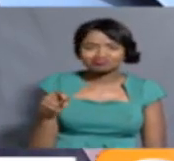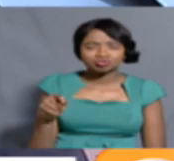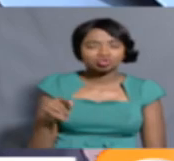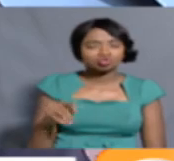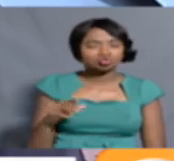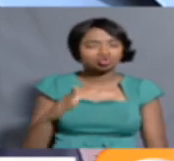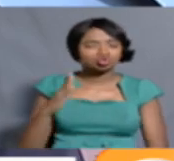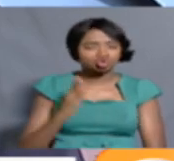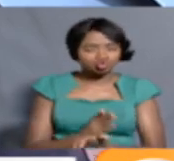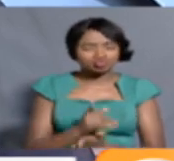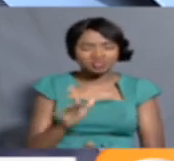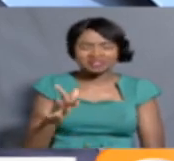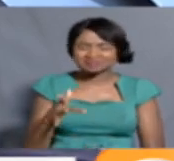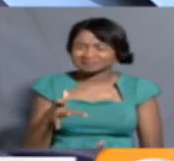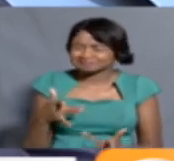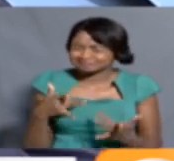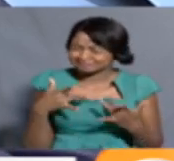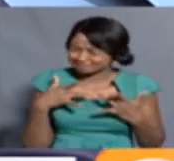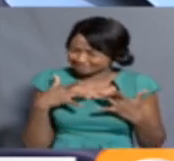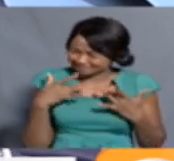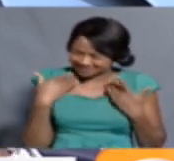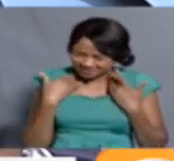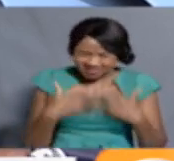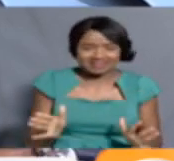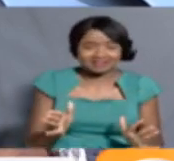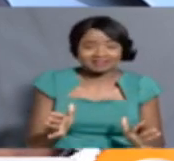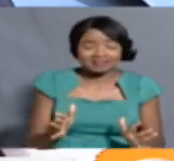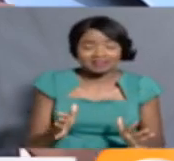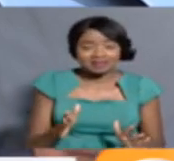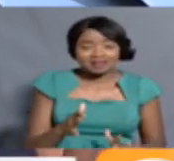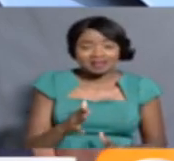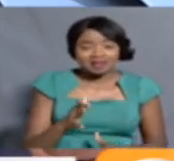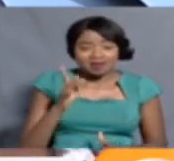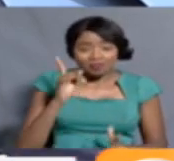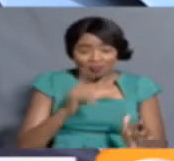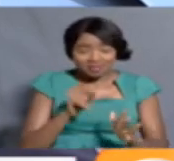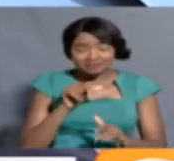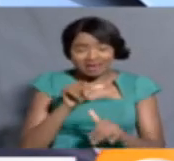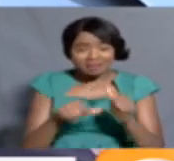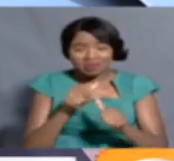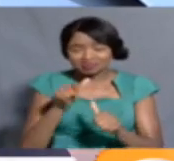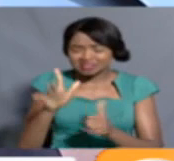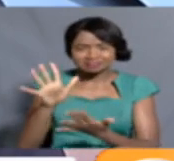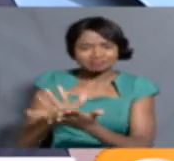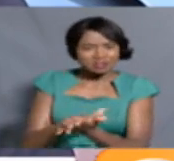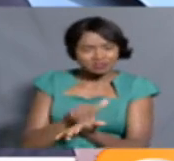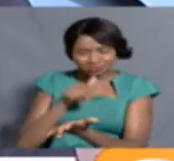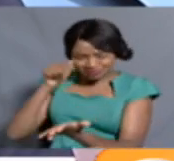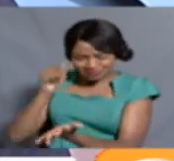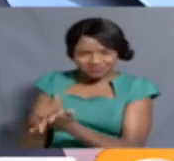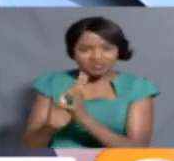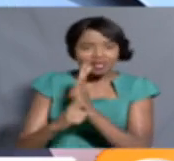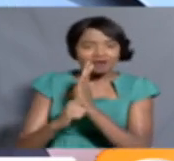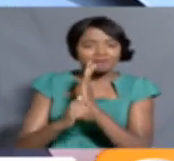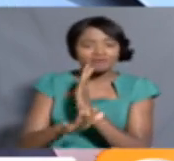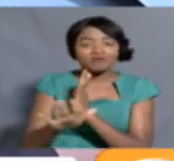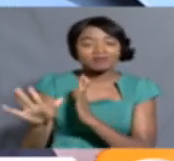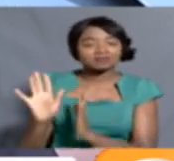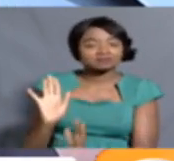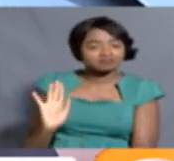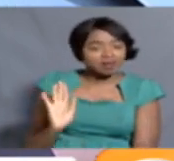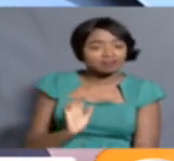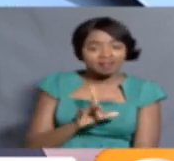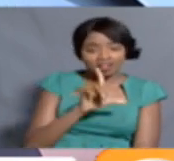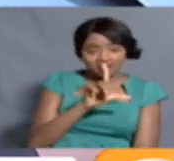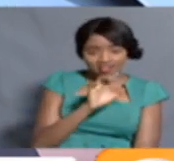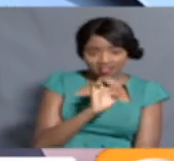extremely irritated with what he must consider a distraction to his legacy. Because you have a deputy and you